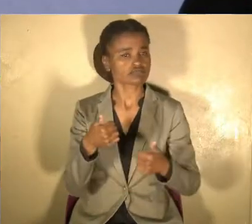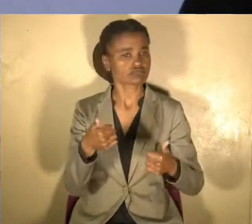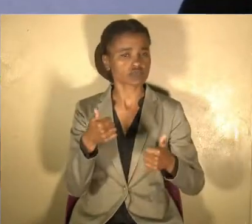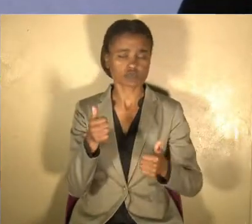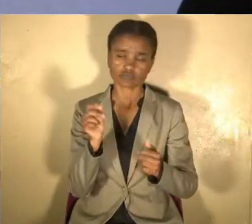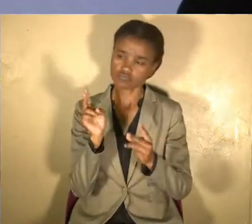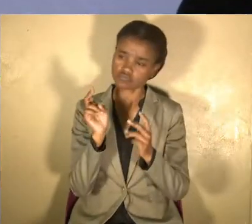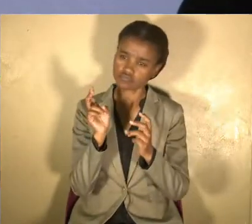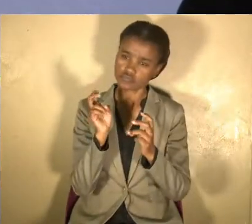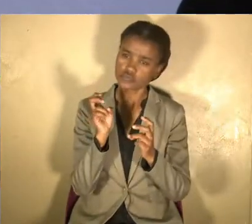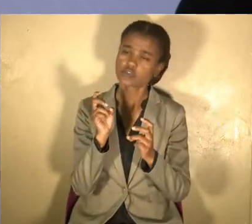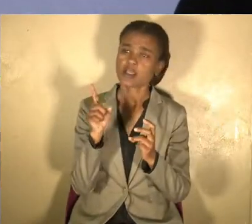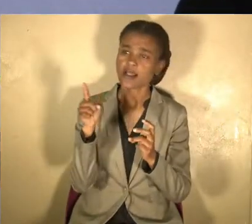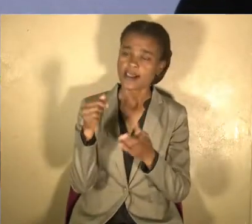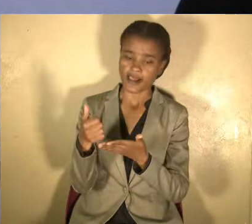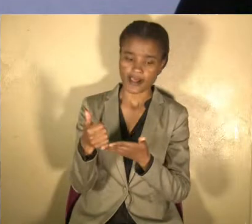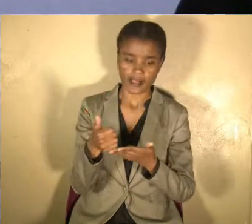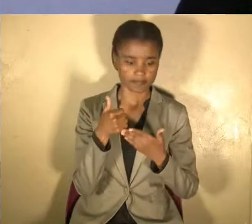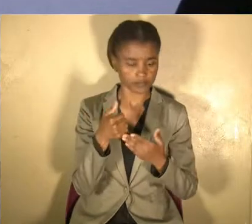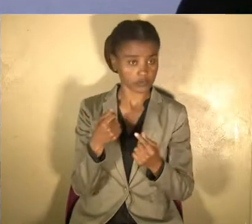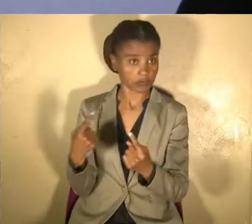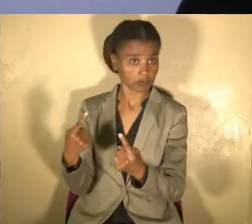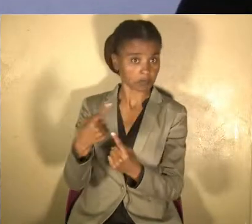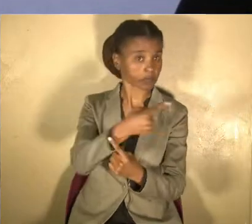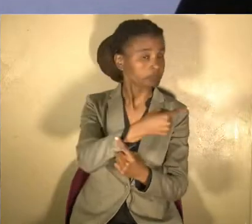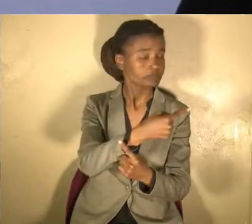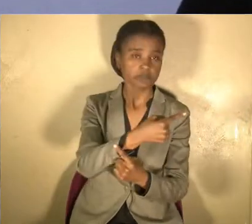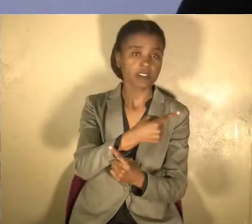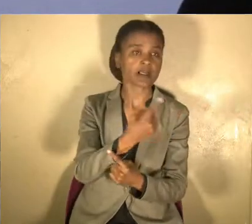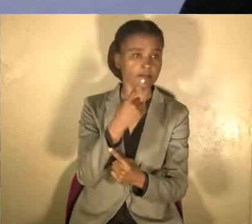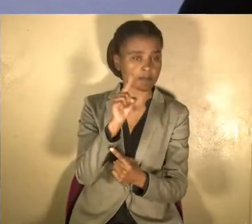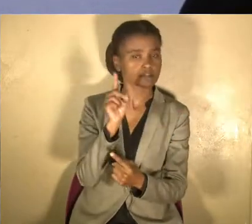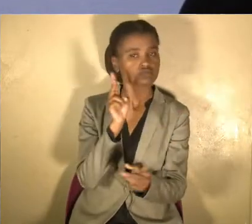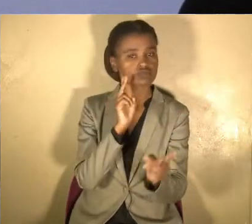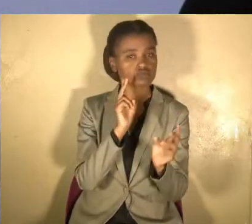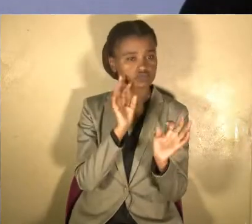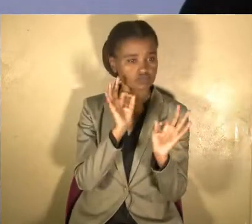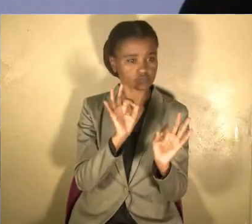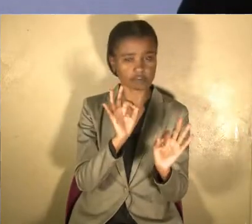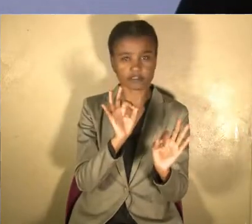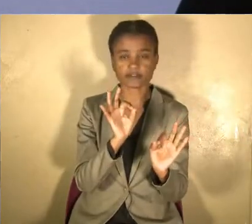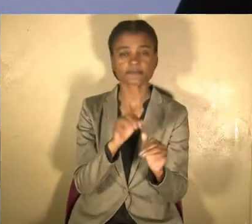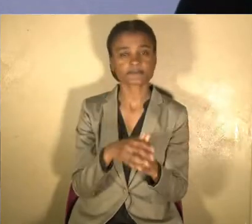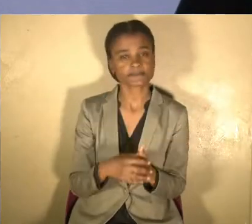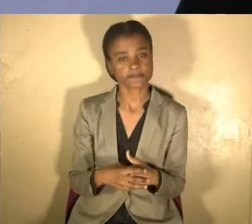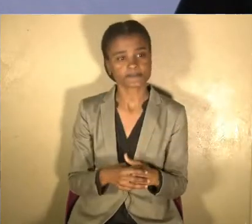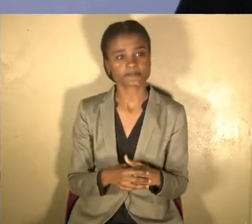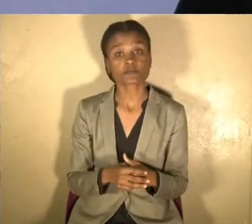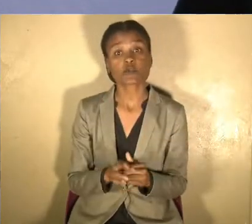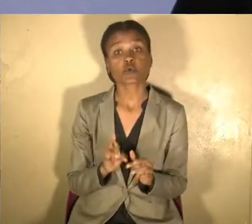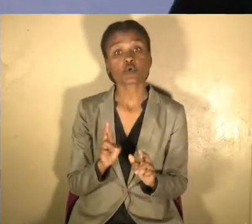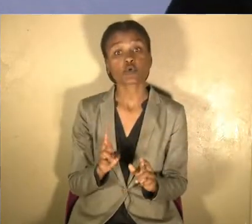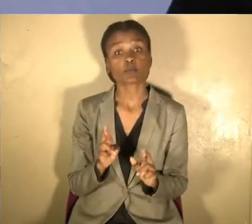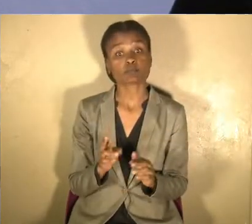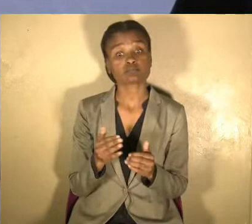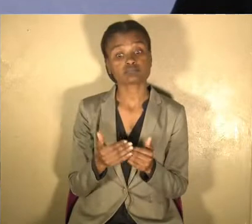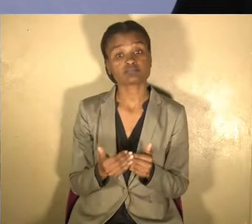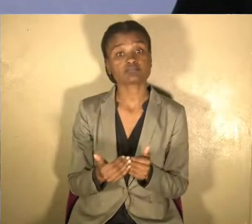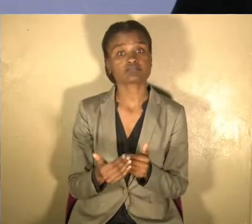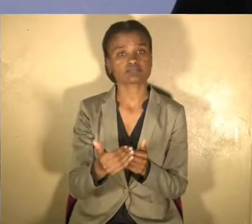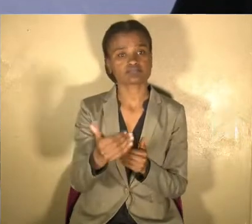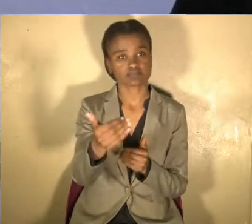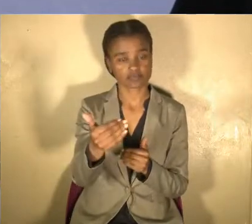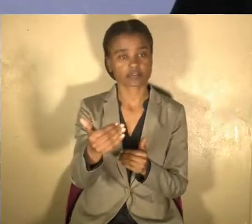seeing a because it was direct and to the point. And to hope that in future you'll